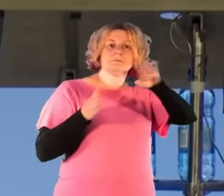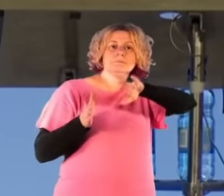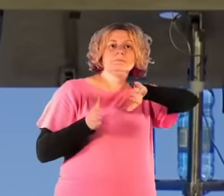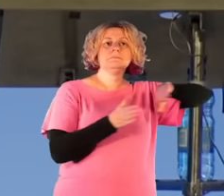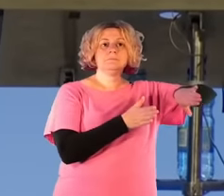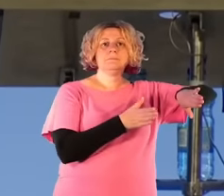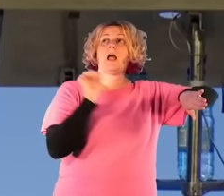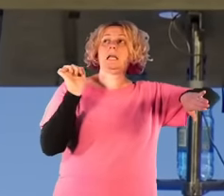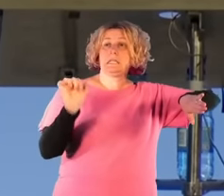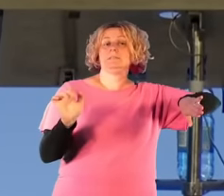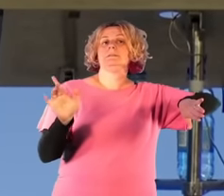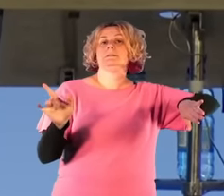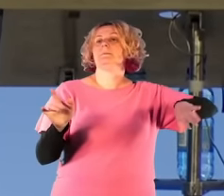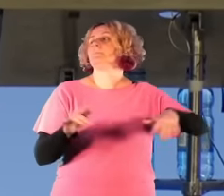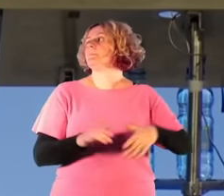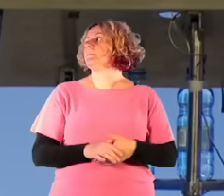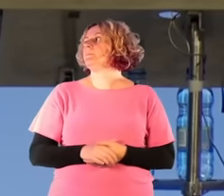for